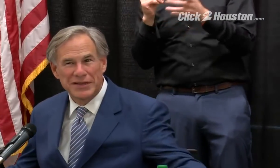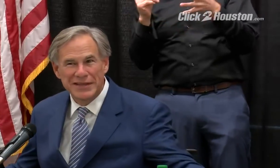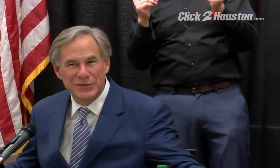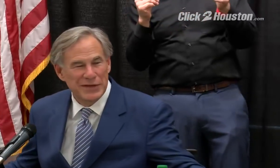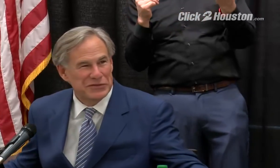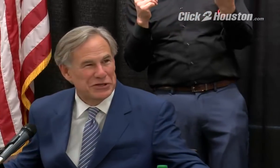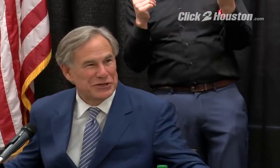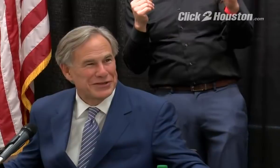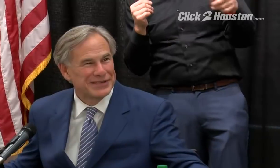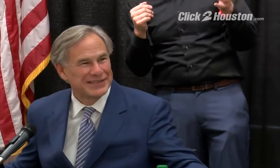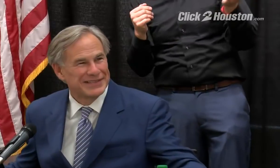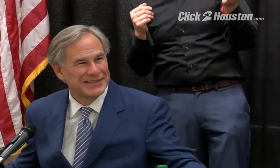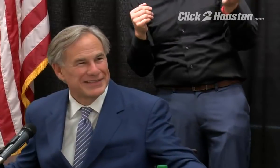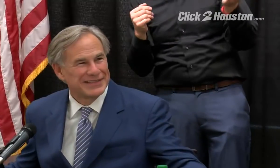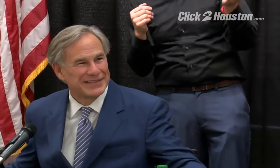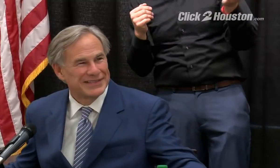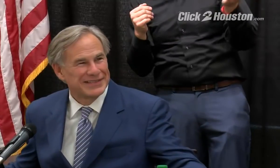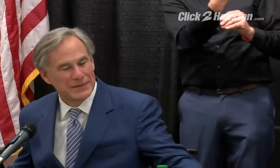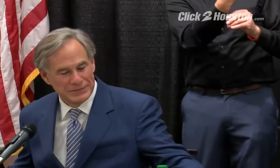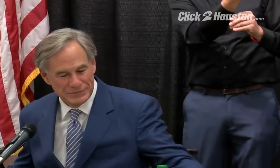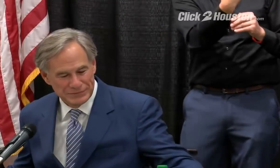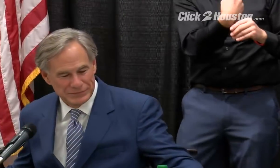had one, I think. We'll give it to her.